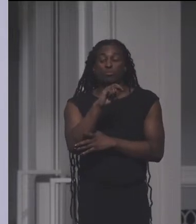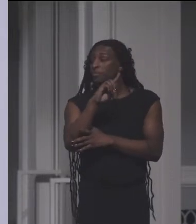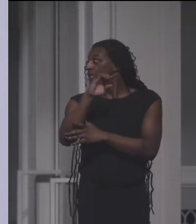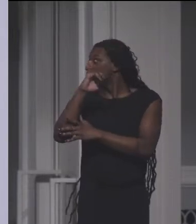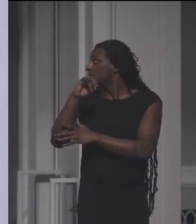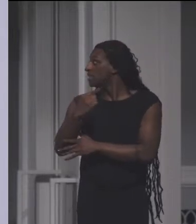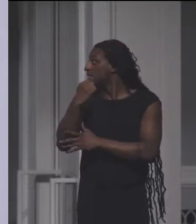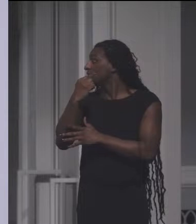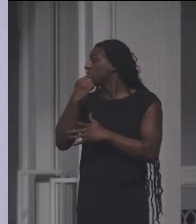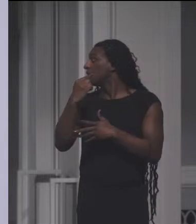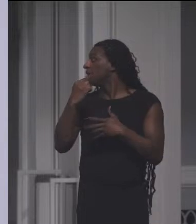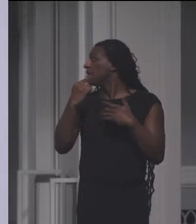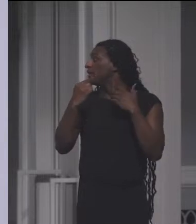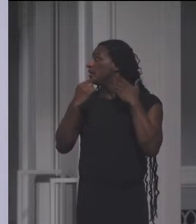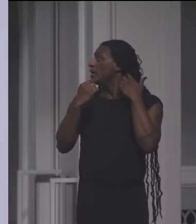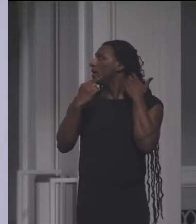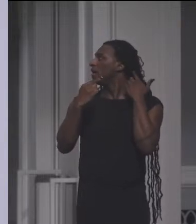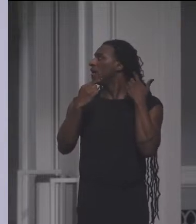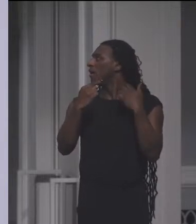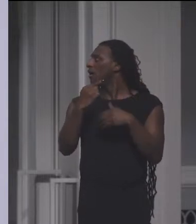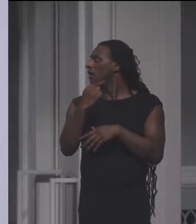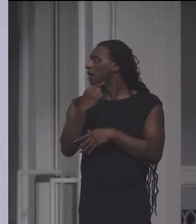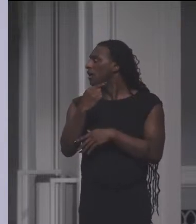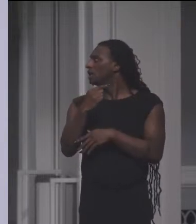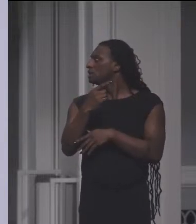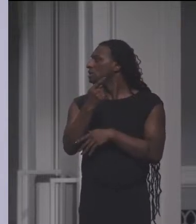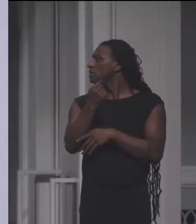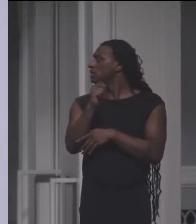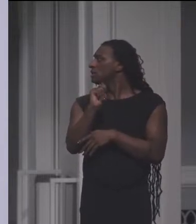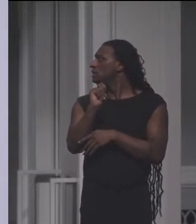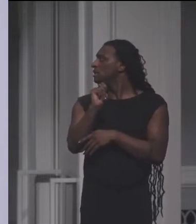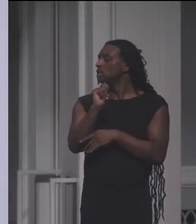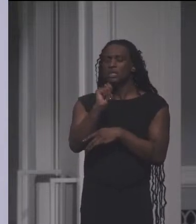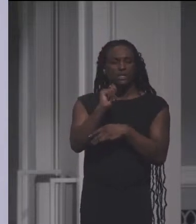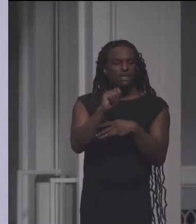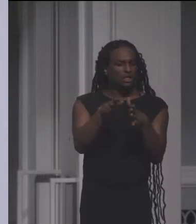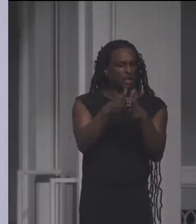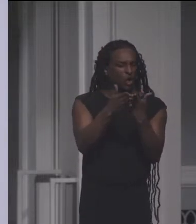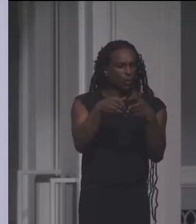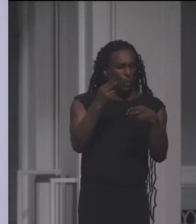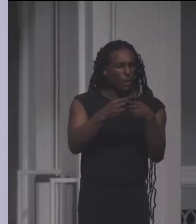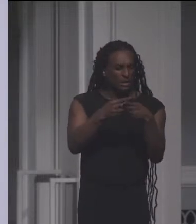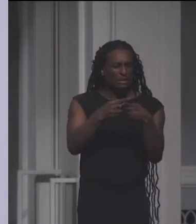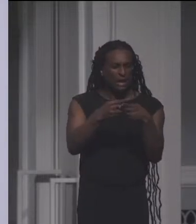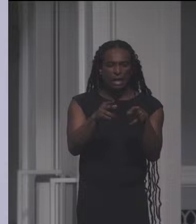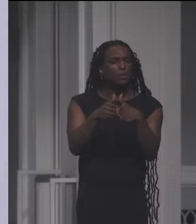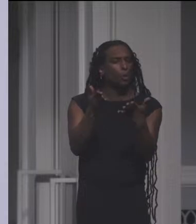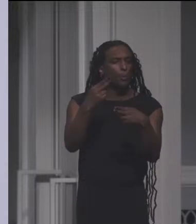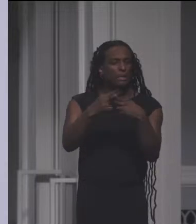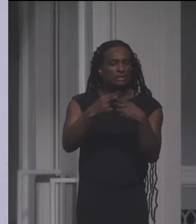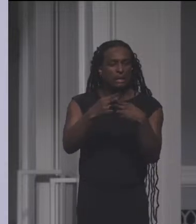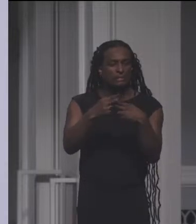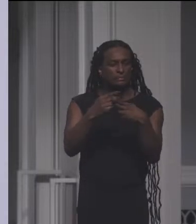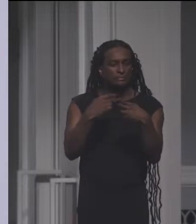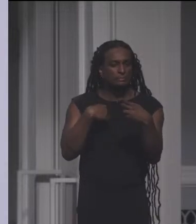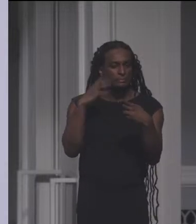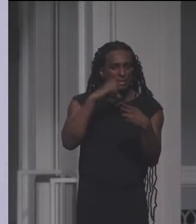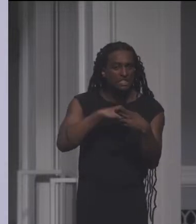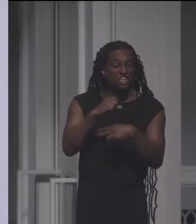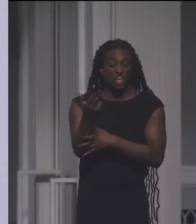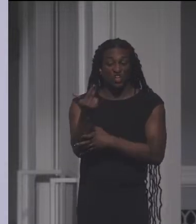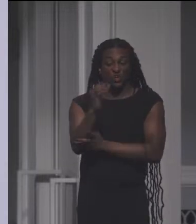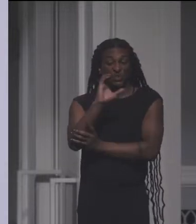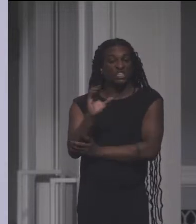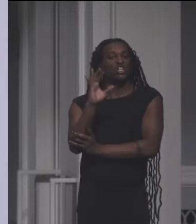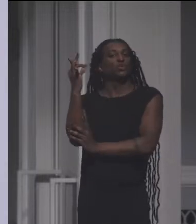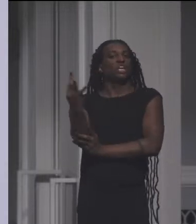So some people know it around here. Yay! It's a 13th century text, French text